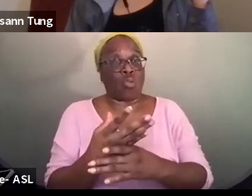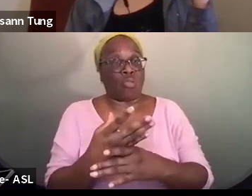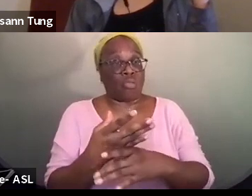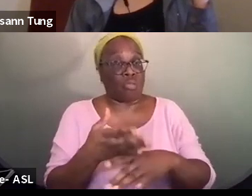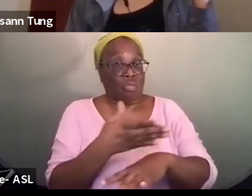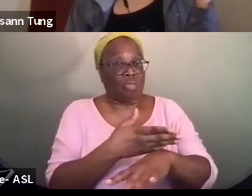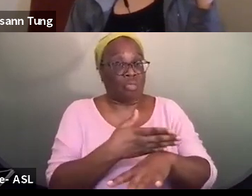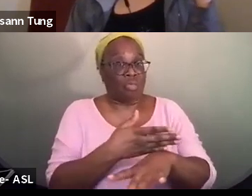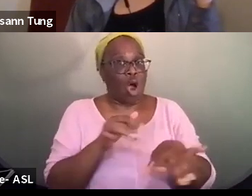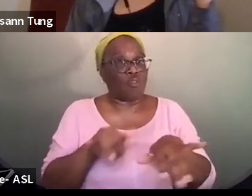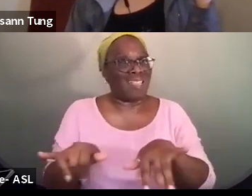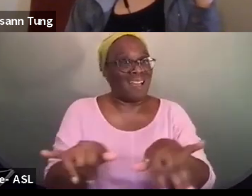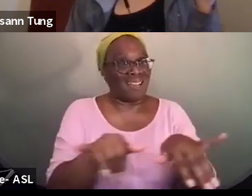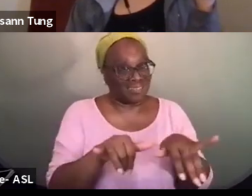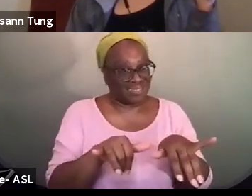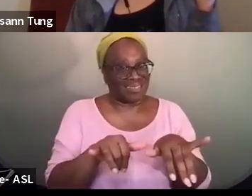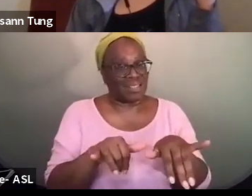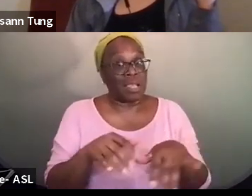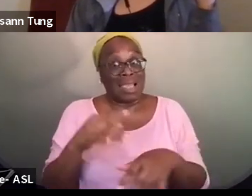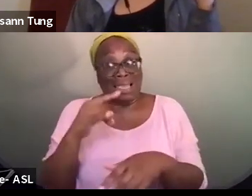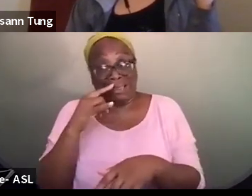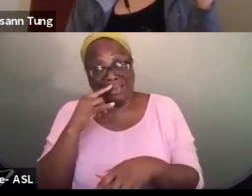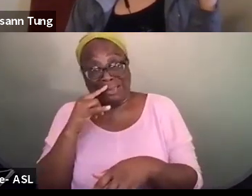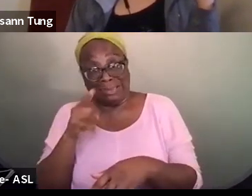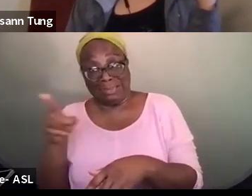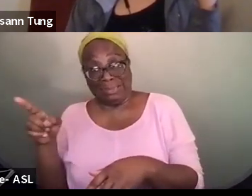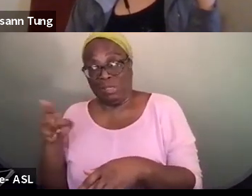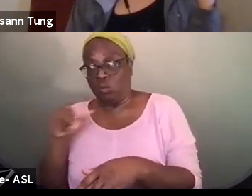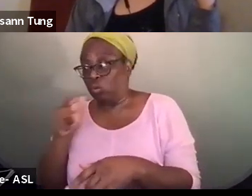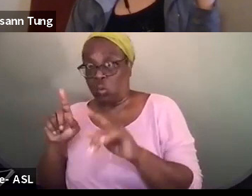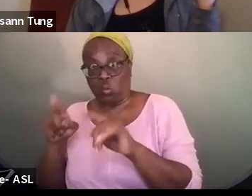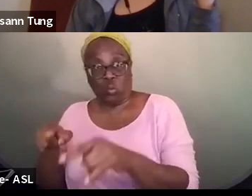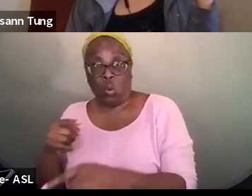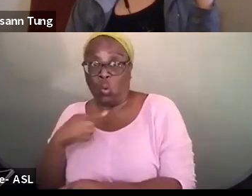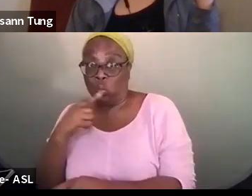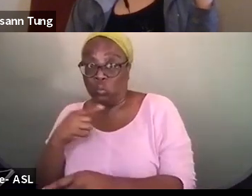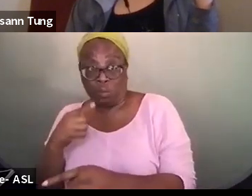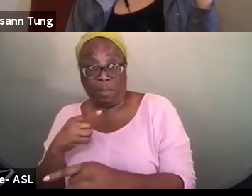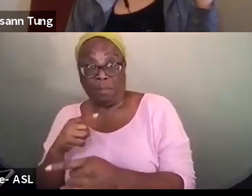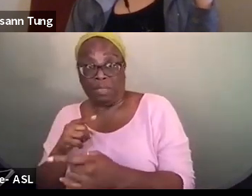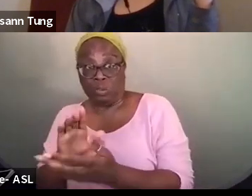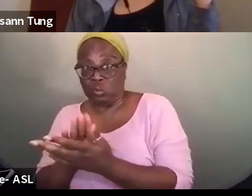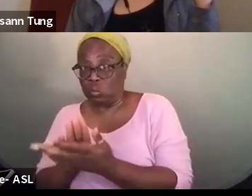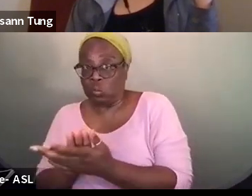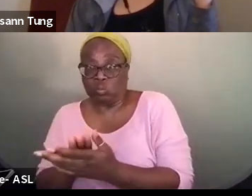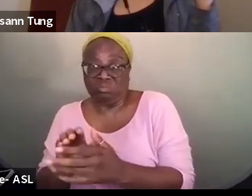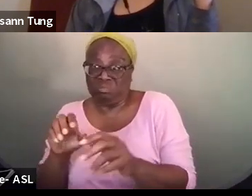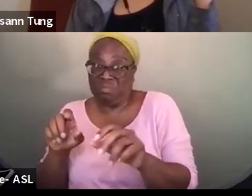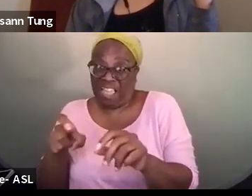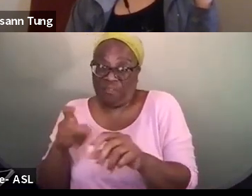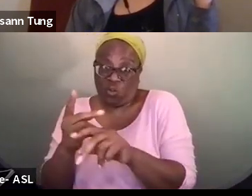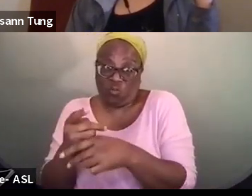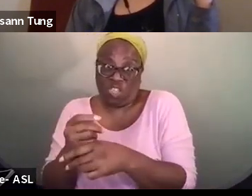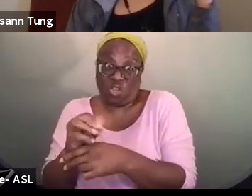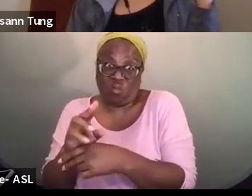and kids who don't go to public schools could figure out how to take the MAP growth. And people